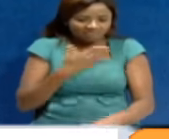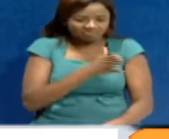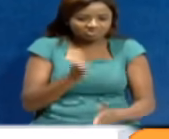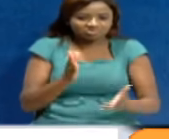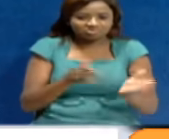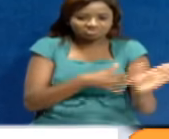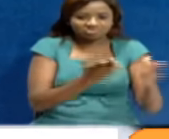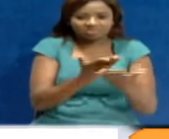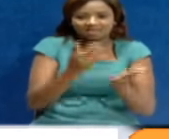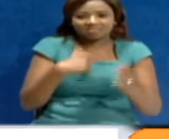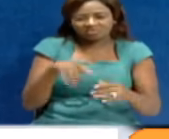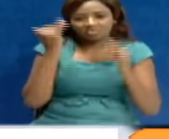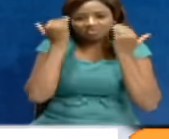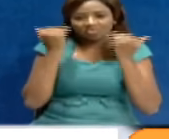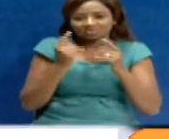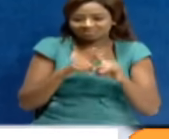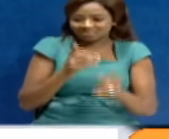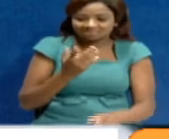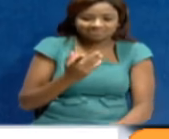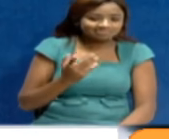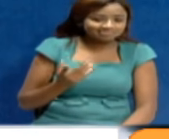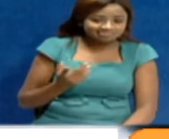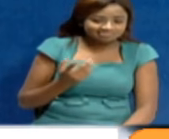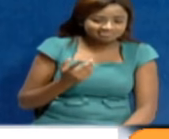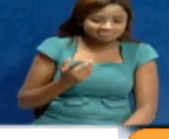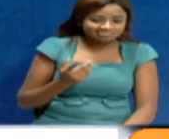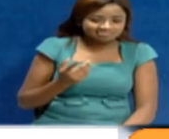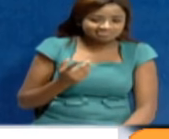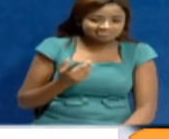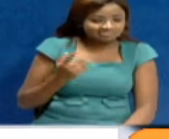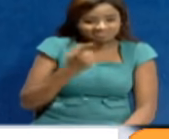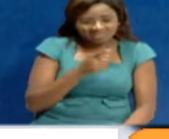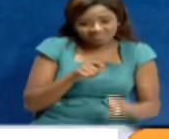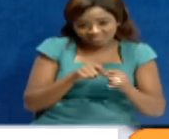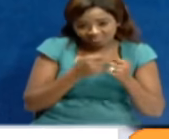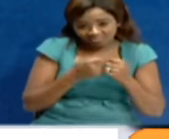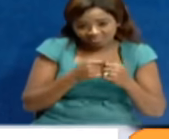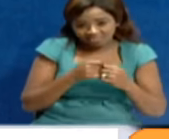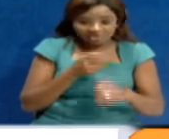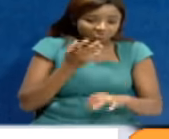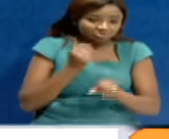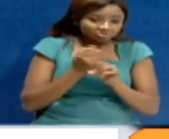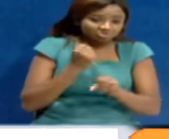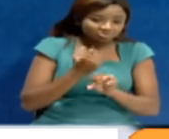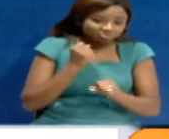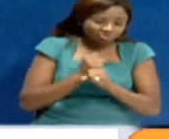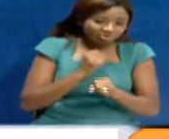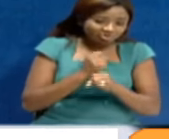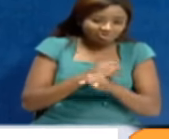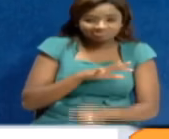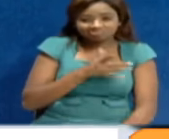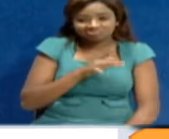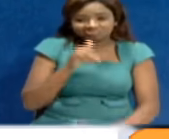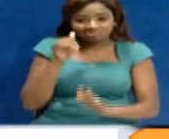particular issue, not have arisen. But because they did a short job, mm-hmm. and the business was clear, I felt